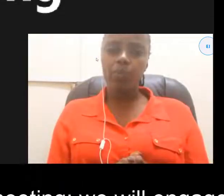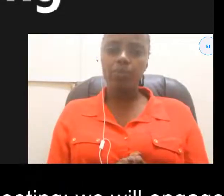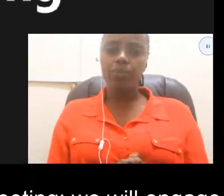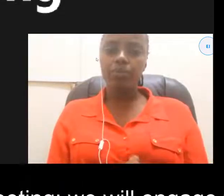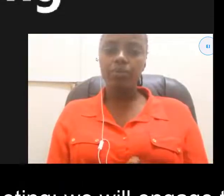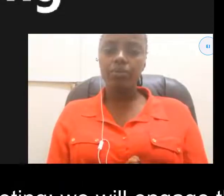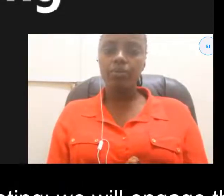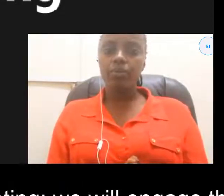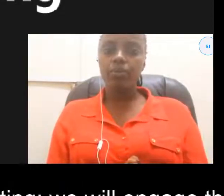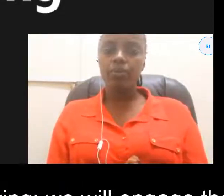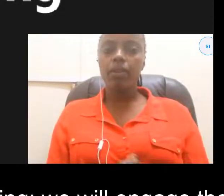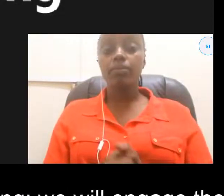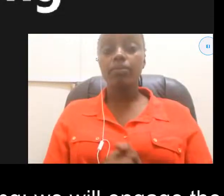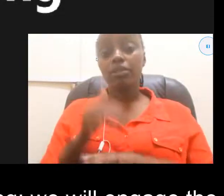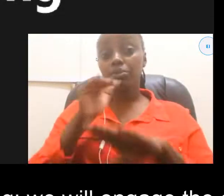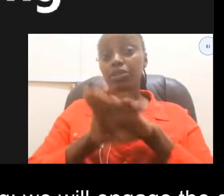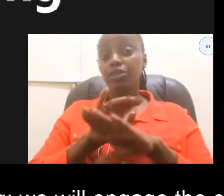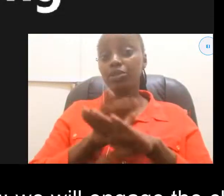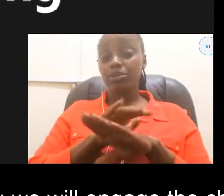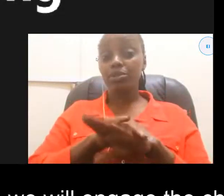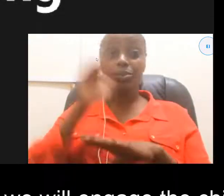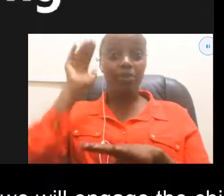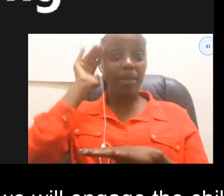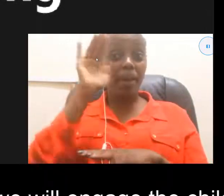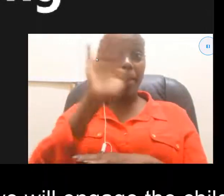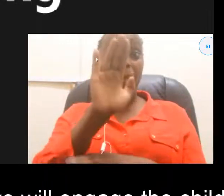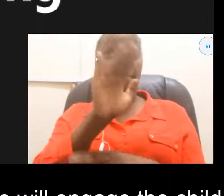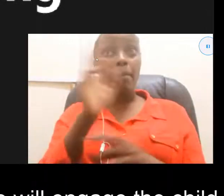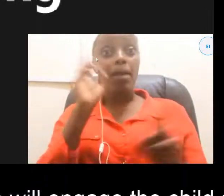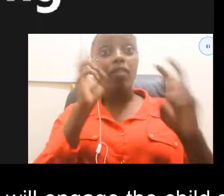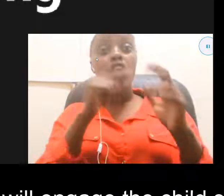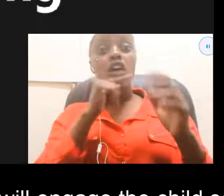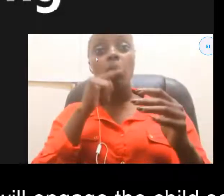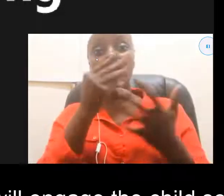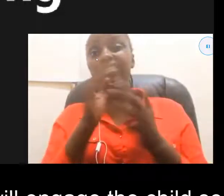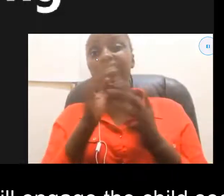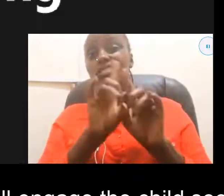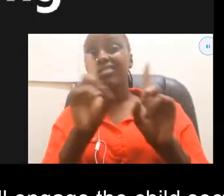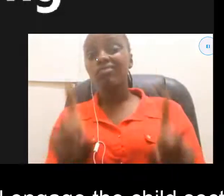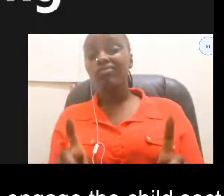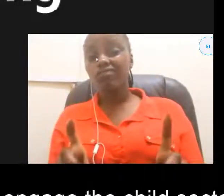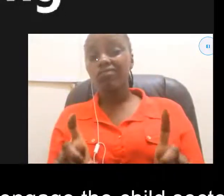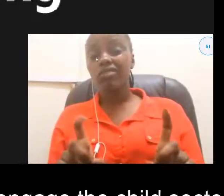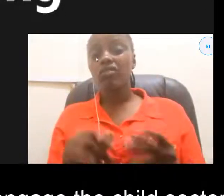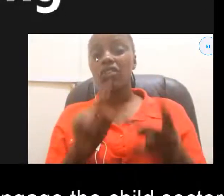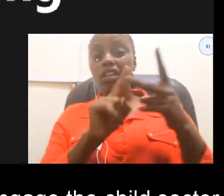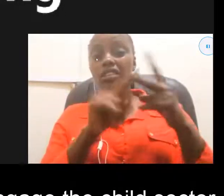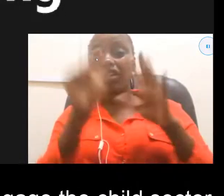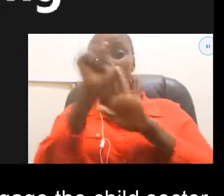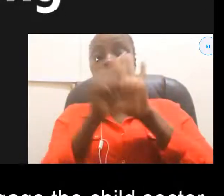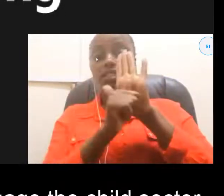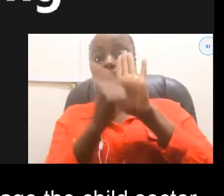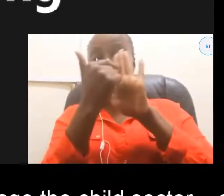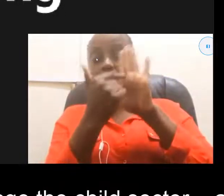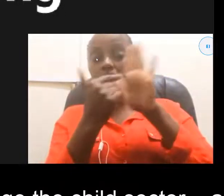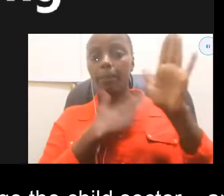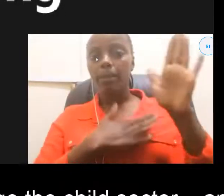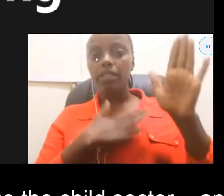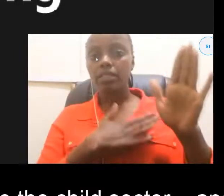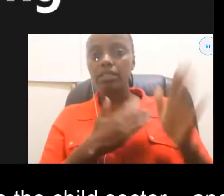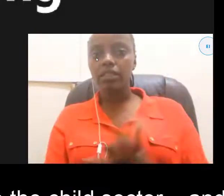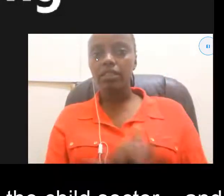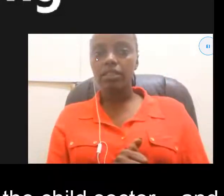Yes, it would be great to hear your perspectives. Any comment on the second agenda item, please?